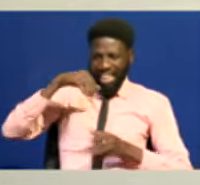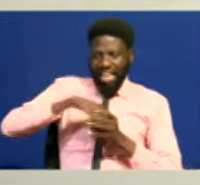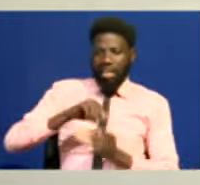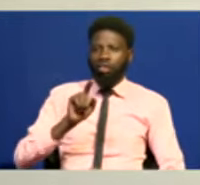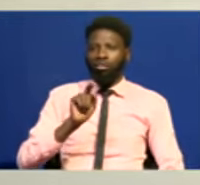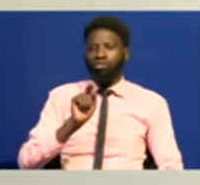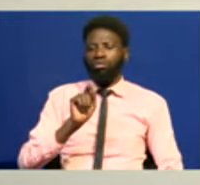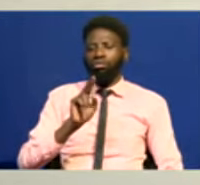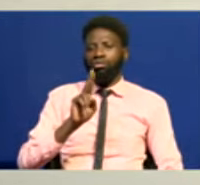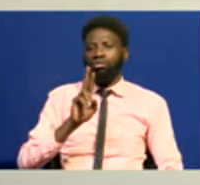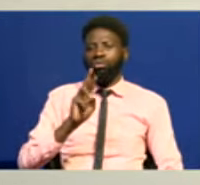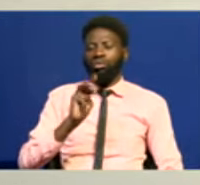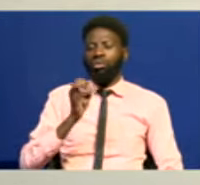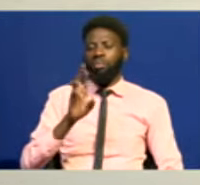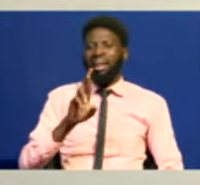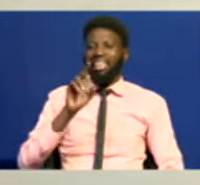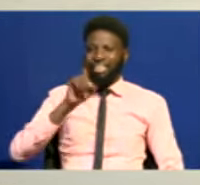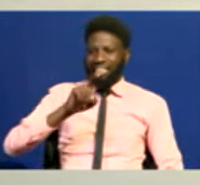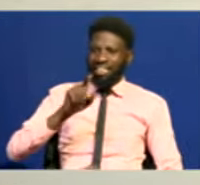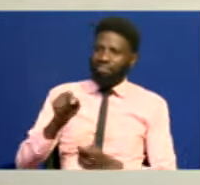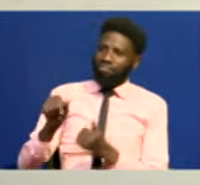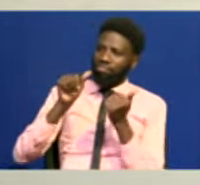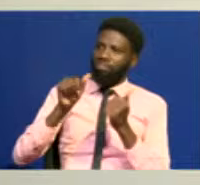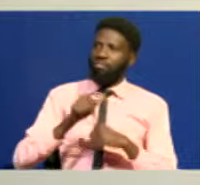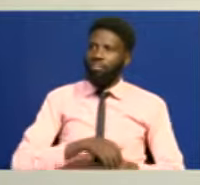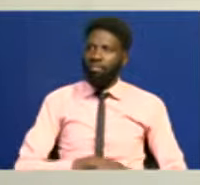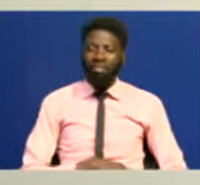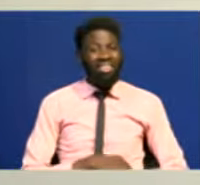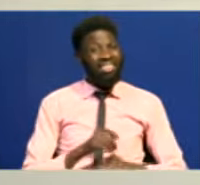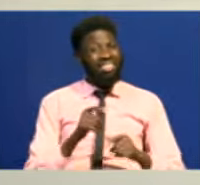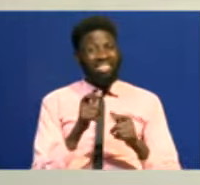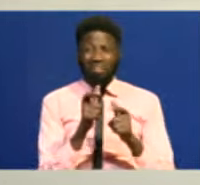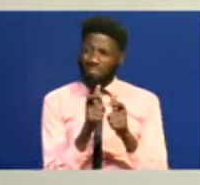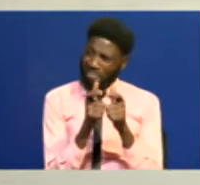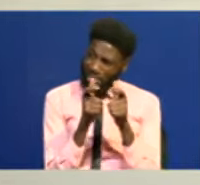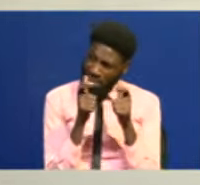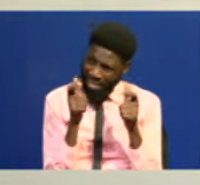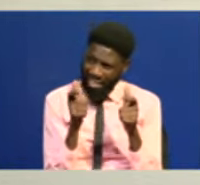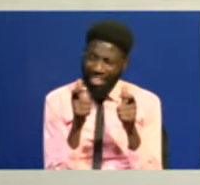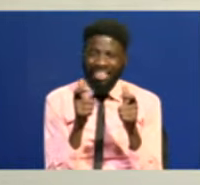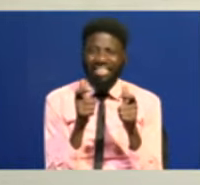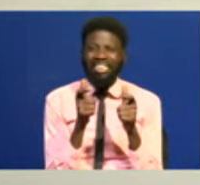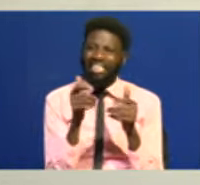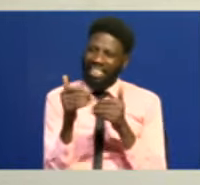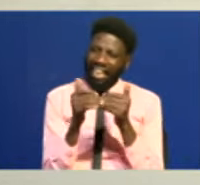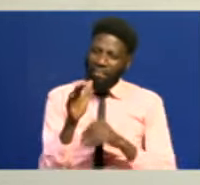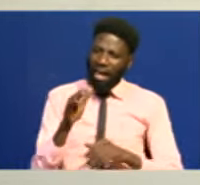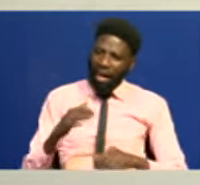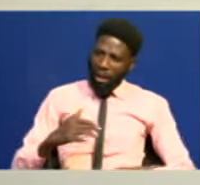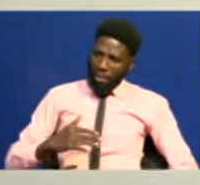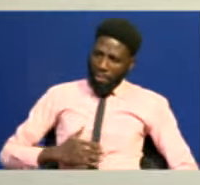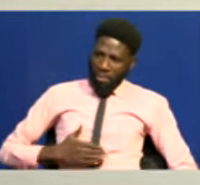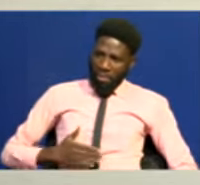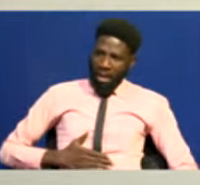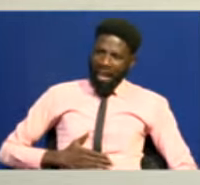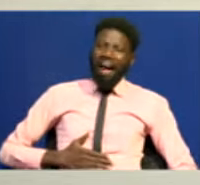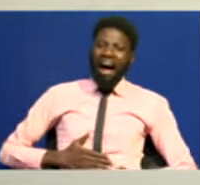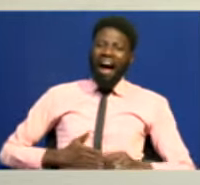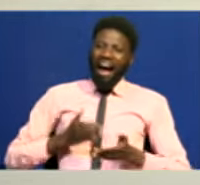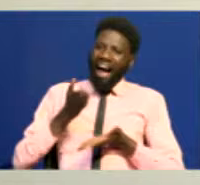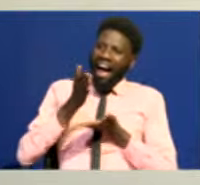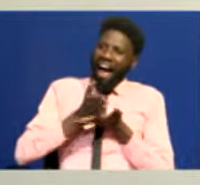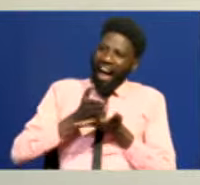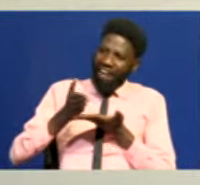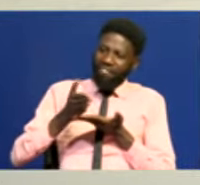mass, almost covering the entire half of her abdomen. And she had